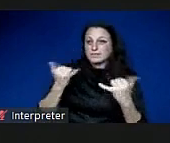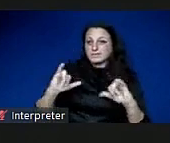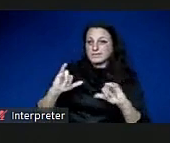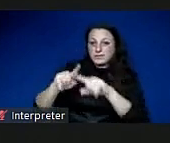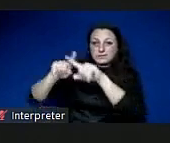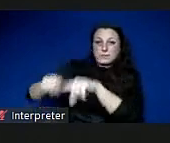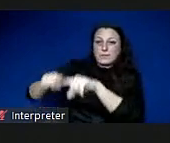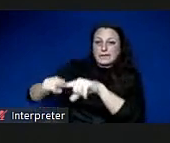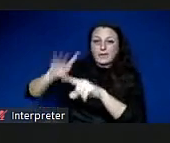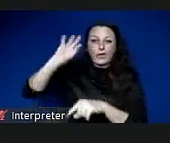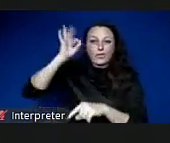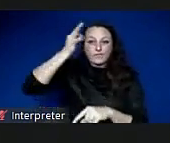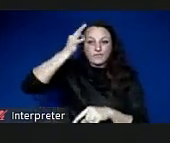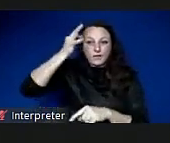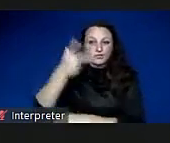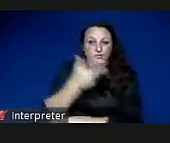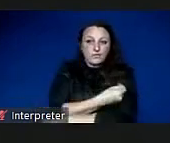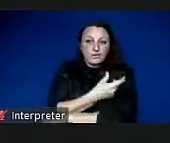supply.